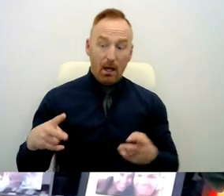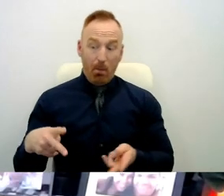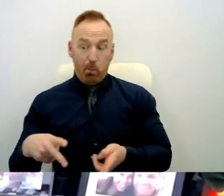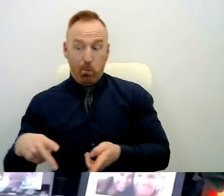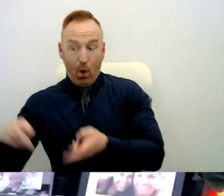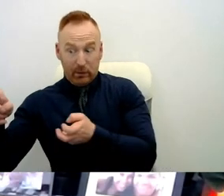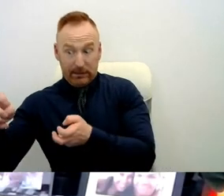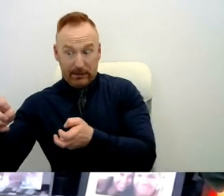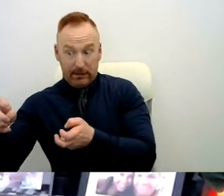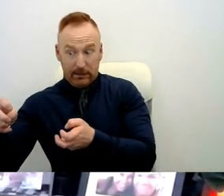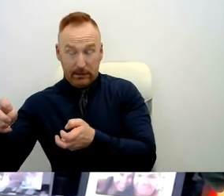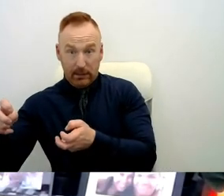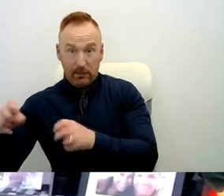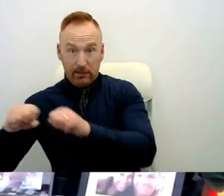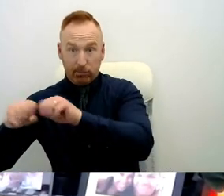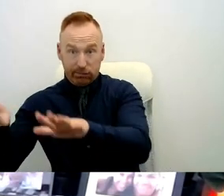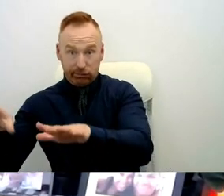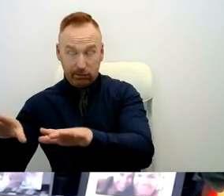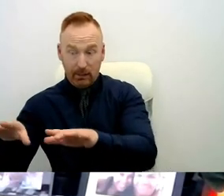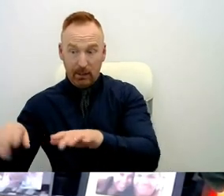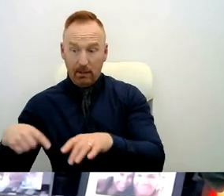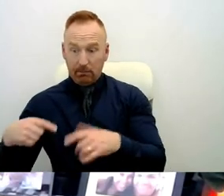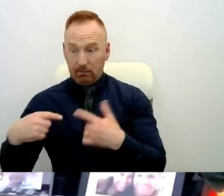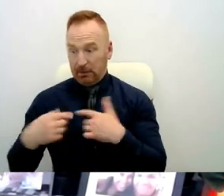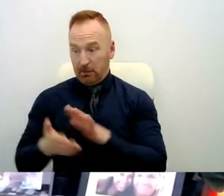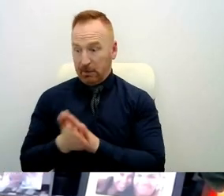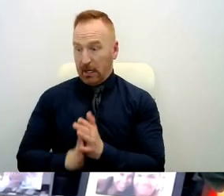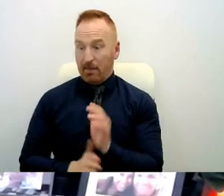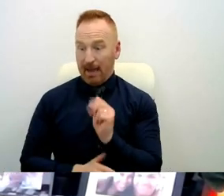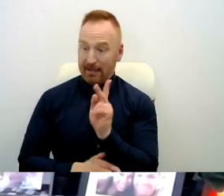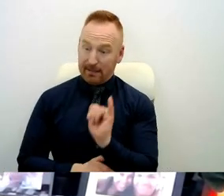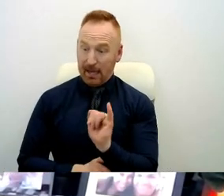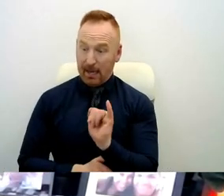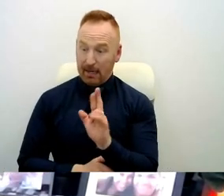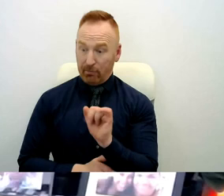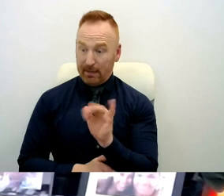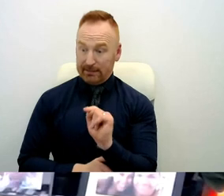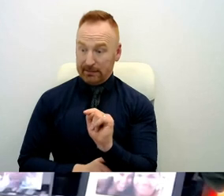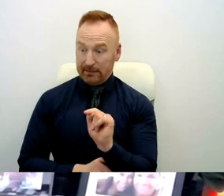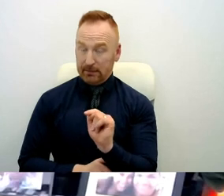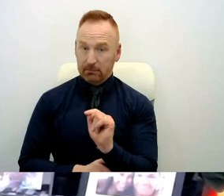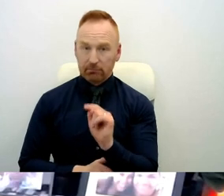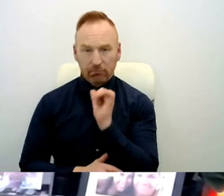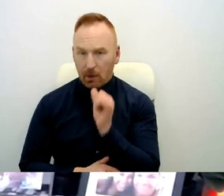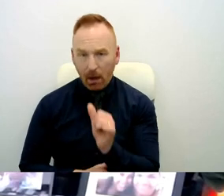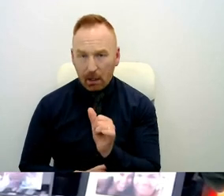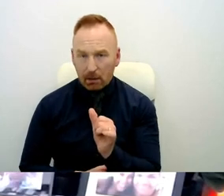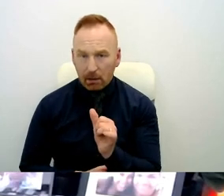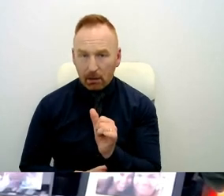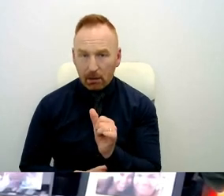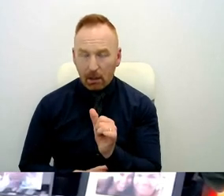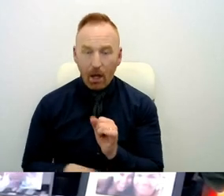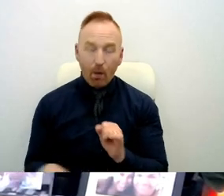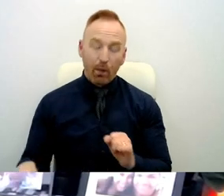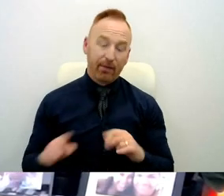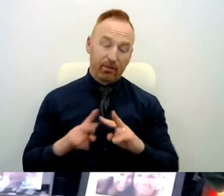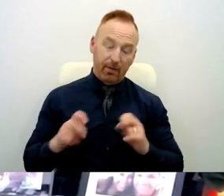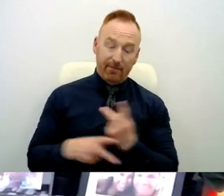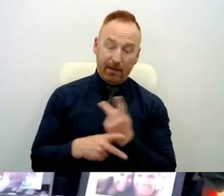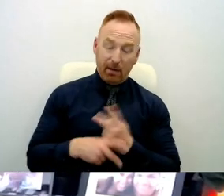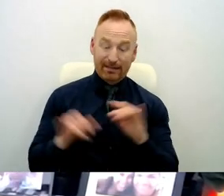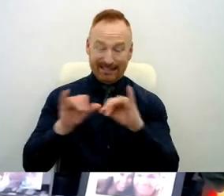make one an anti-racist, right? And so, you know, examining the ways in which we